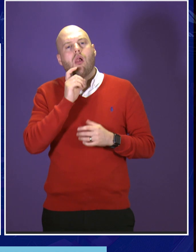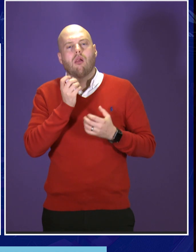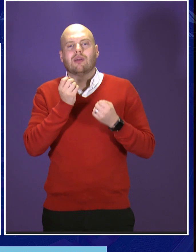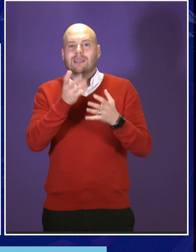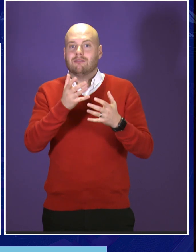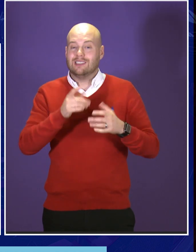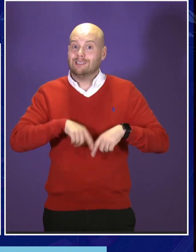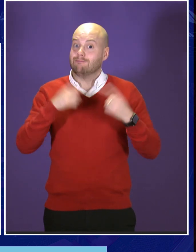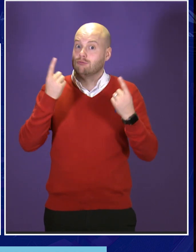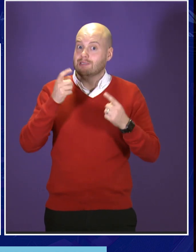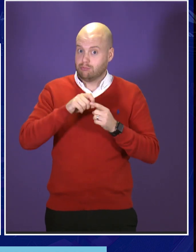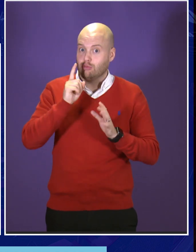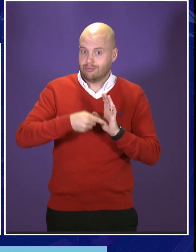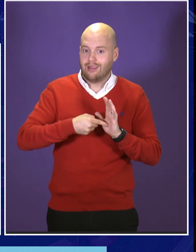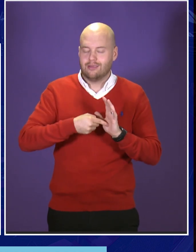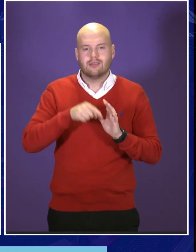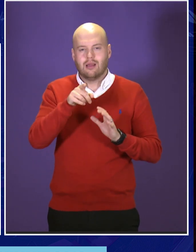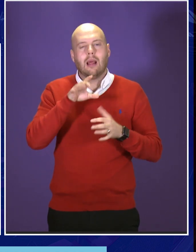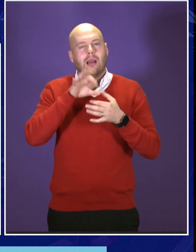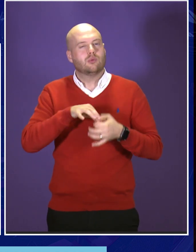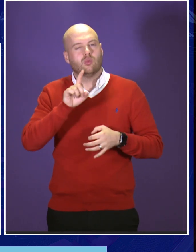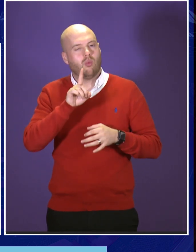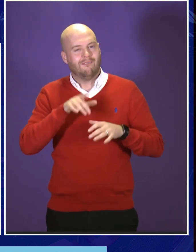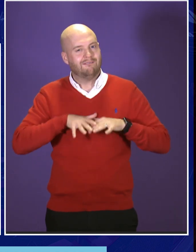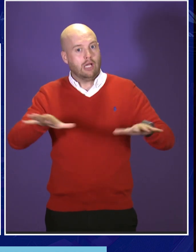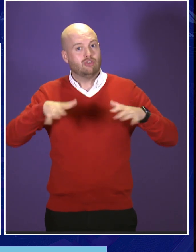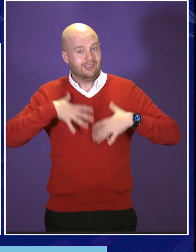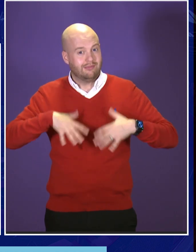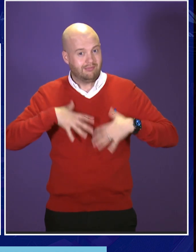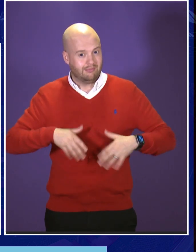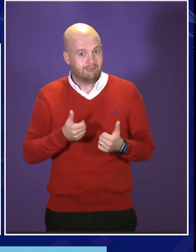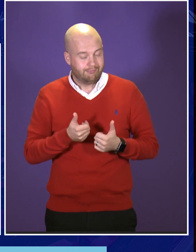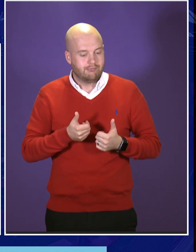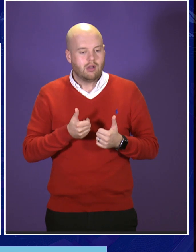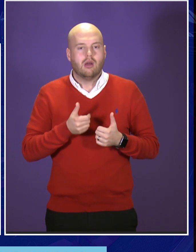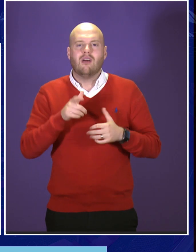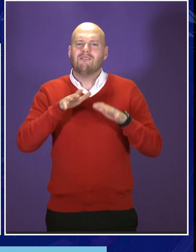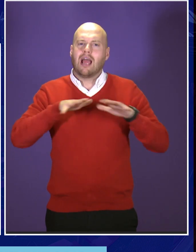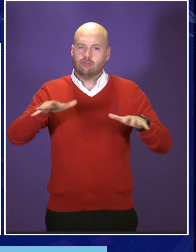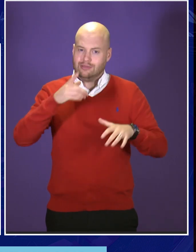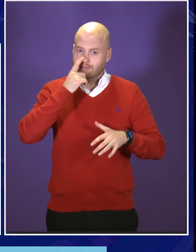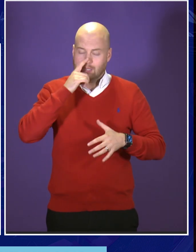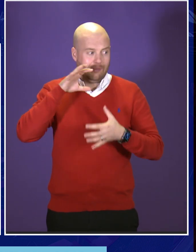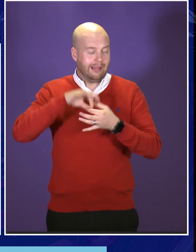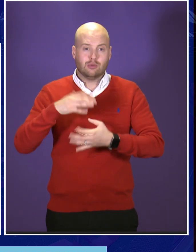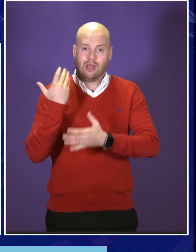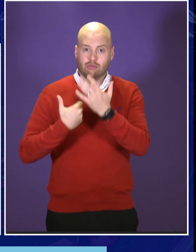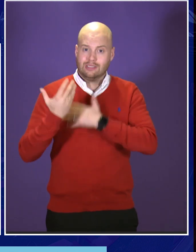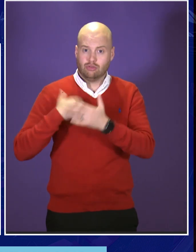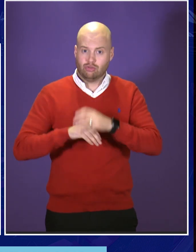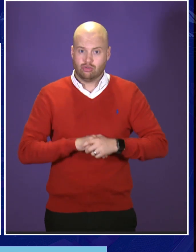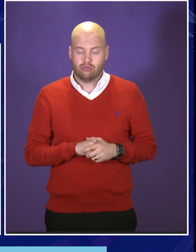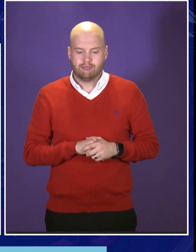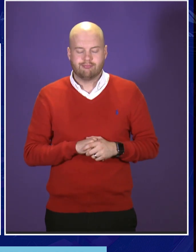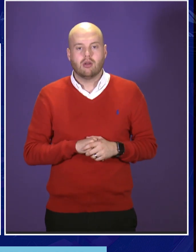on fashion. We worked with about 200 institutions around the world to tell the stories of fashion as heritage. This was